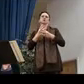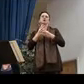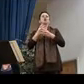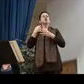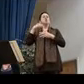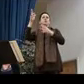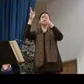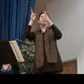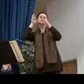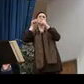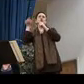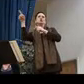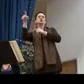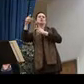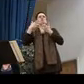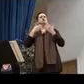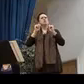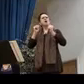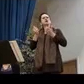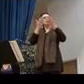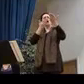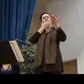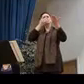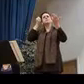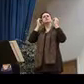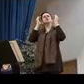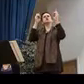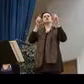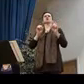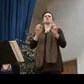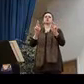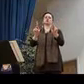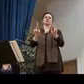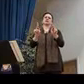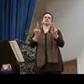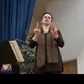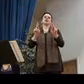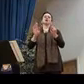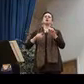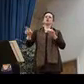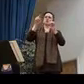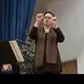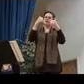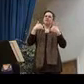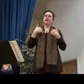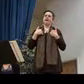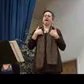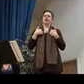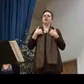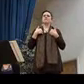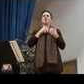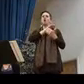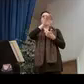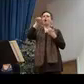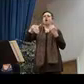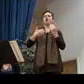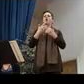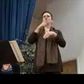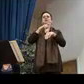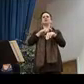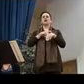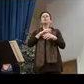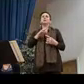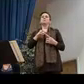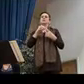best educational opportunity you can have all the time, and in particular, your time with us.